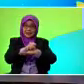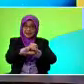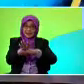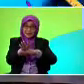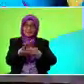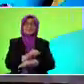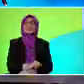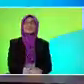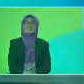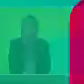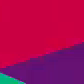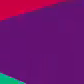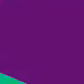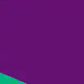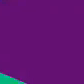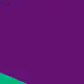video, shall we?